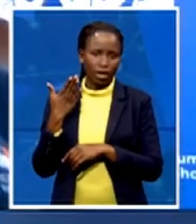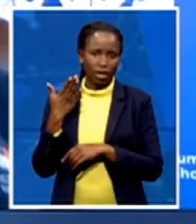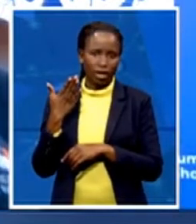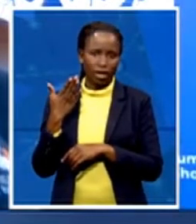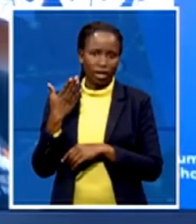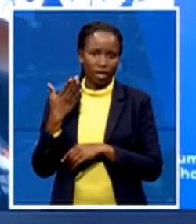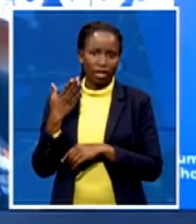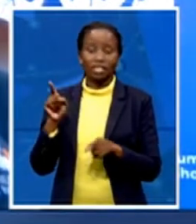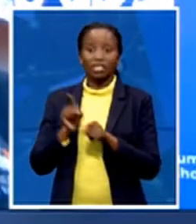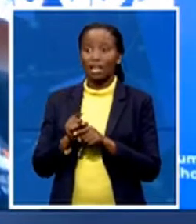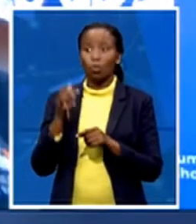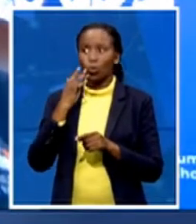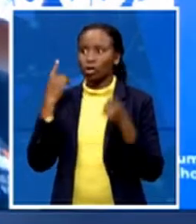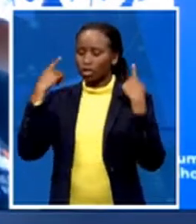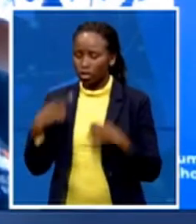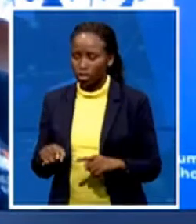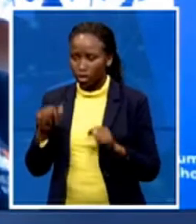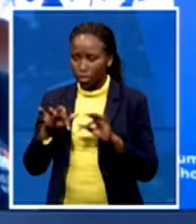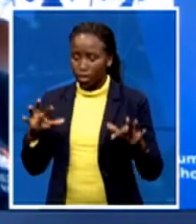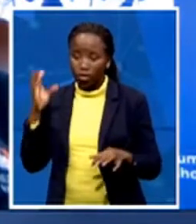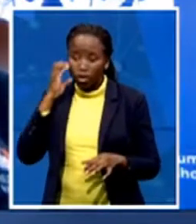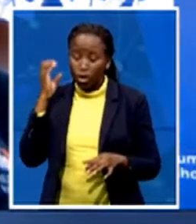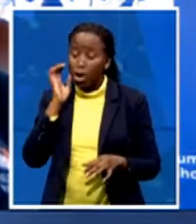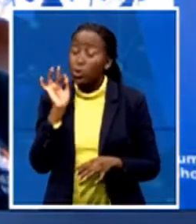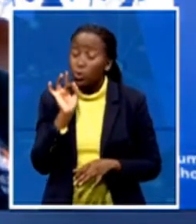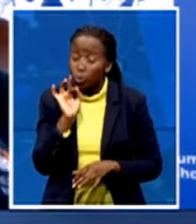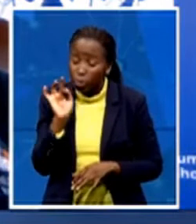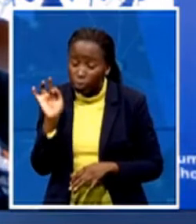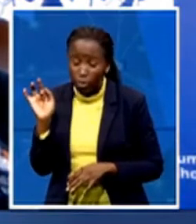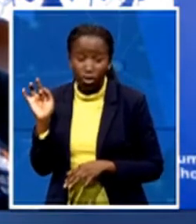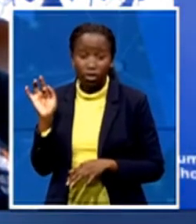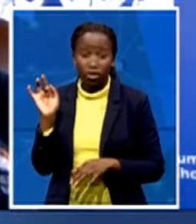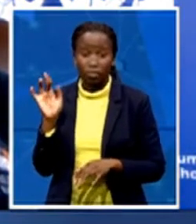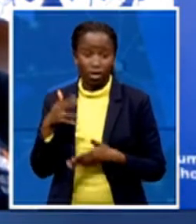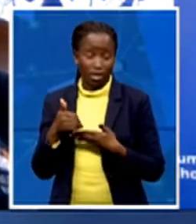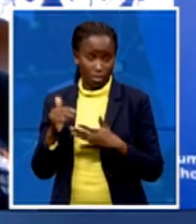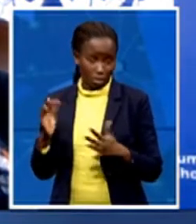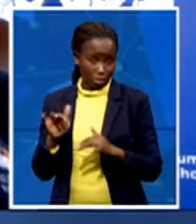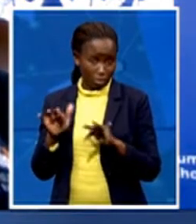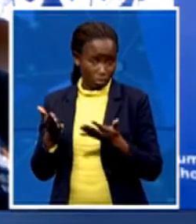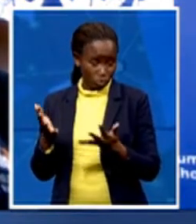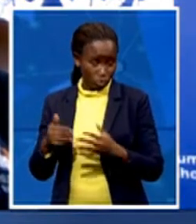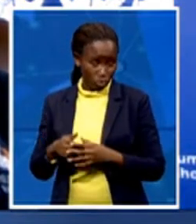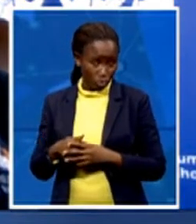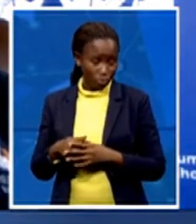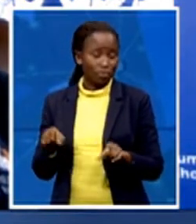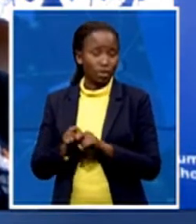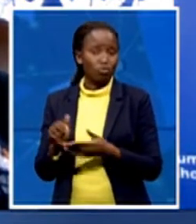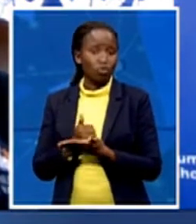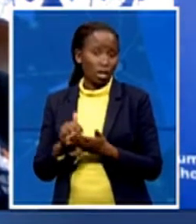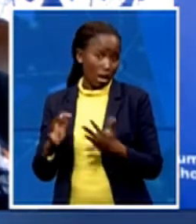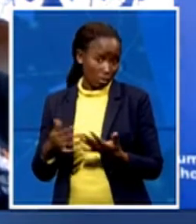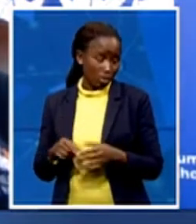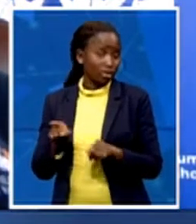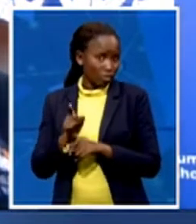do we ensure to make point that those people also not only get registered, but also vaccinated? Because even as much as that